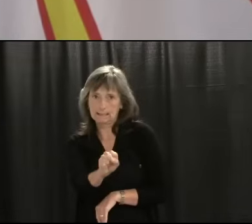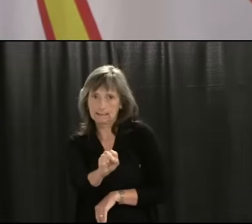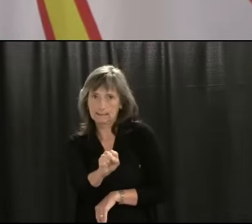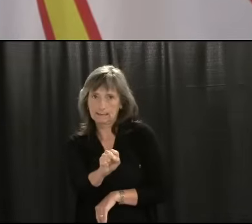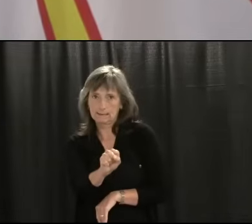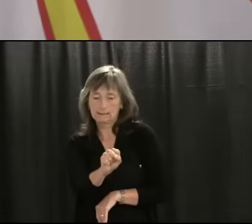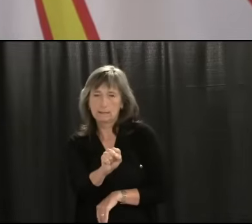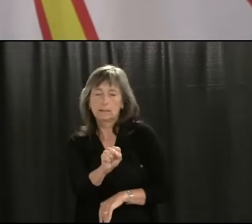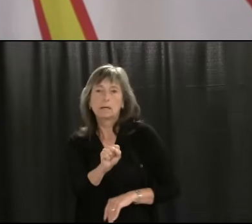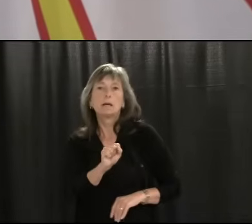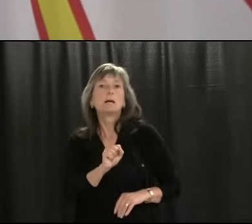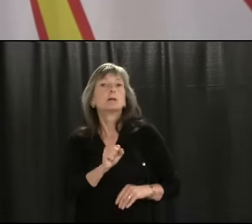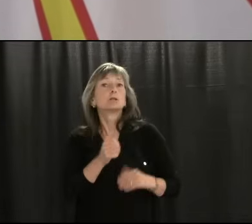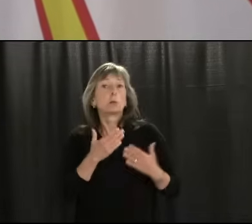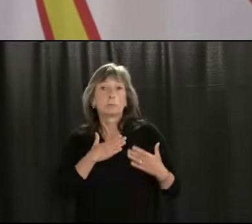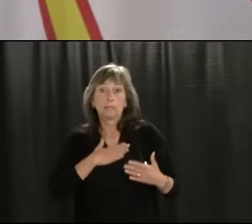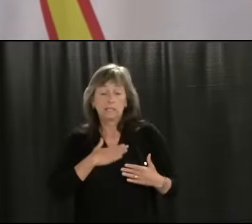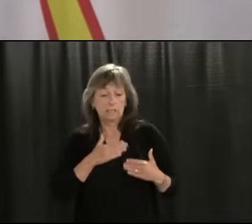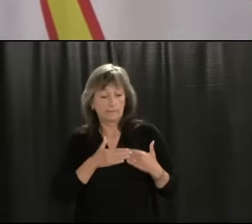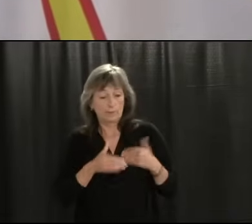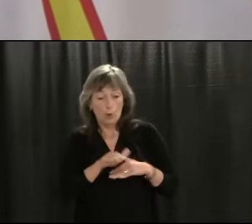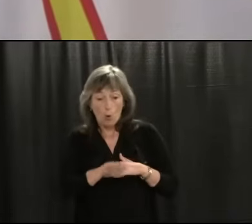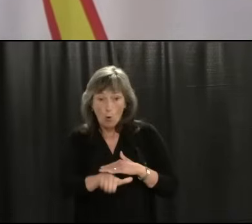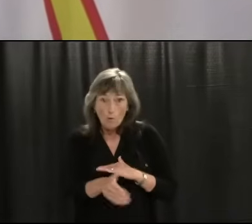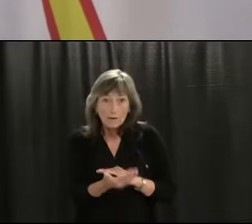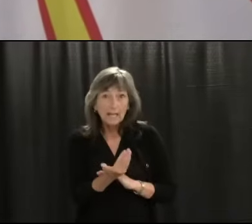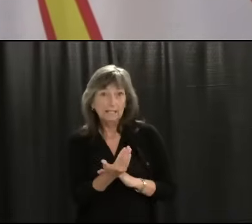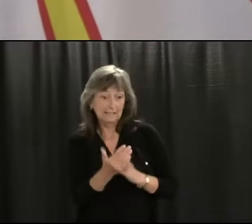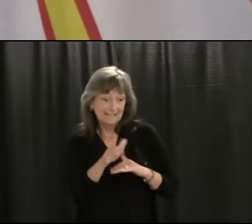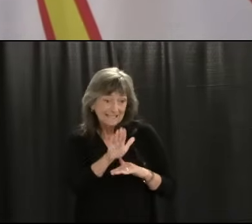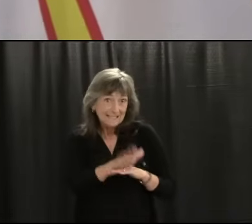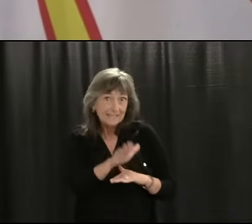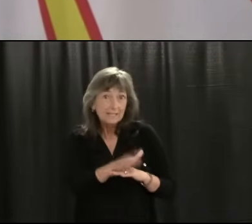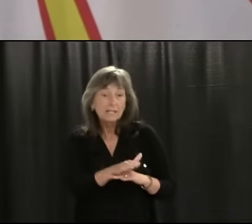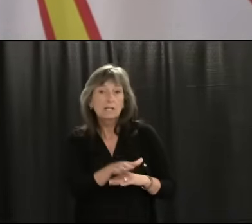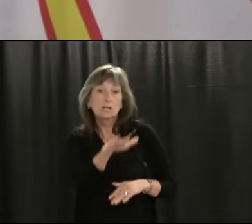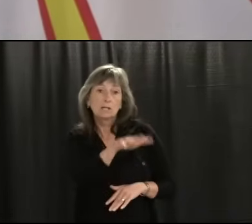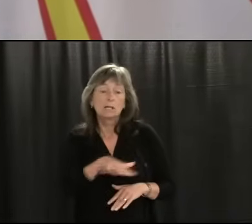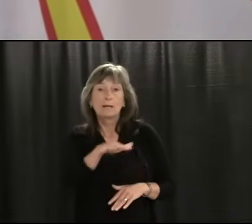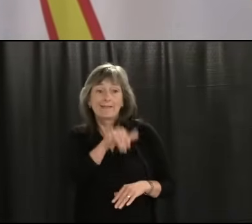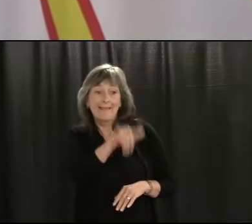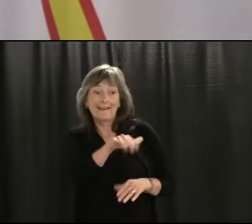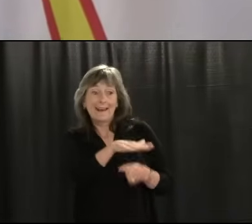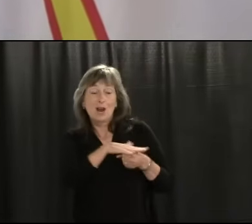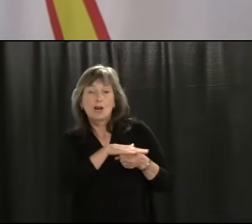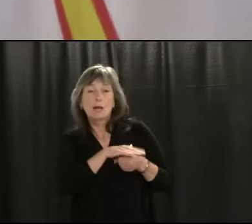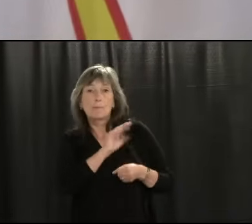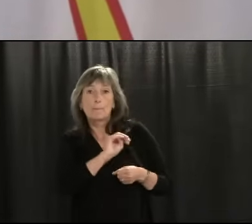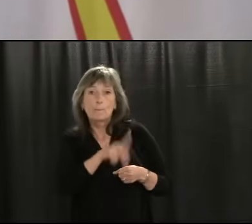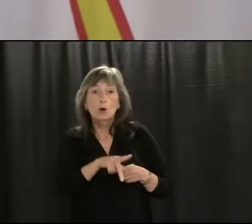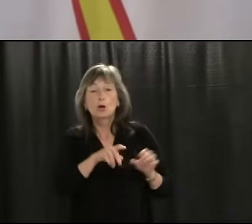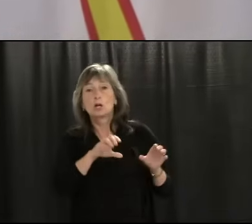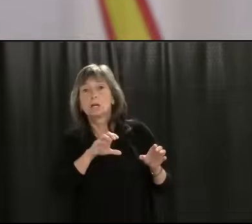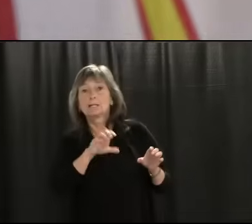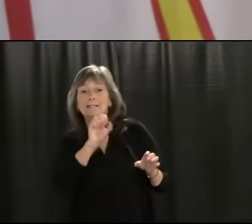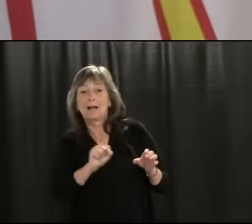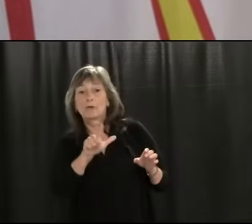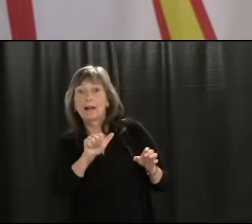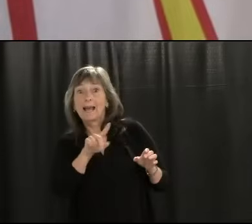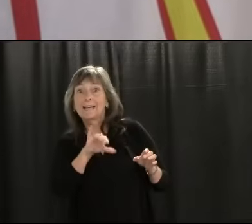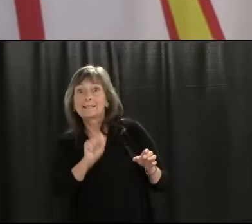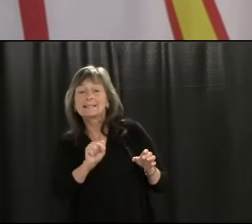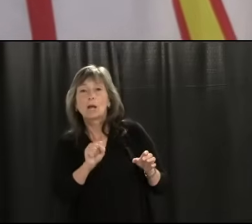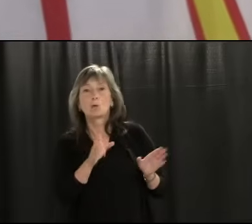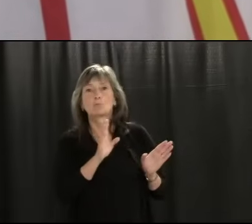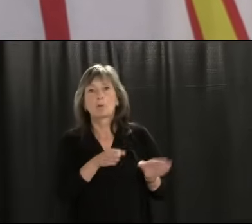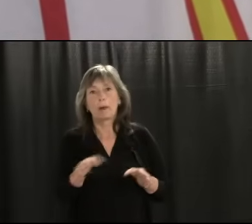so please, throughout the rest of the evening and potentially overnight, everybody in this area must be prepared to